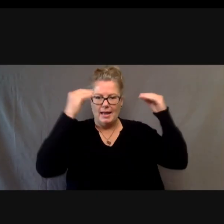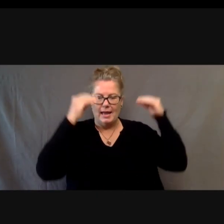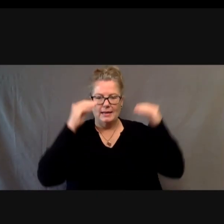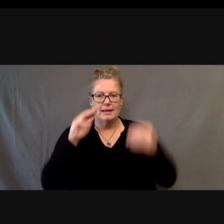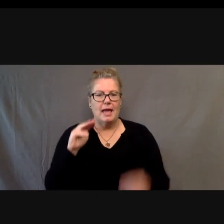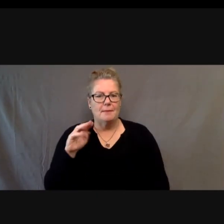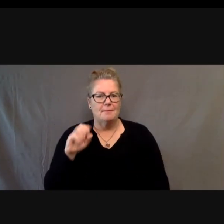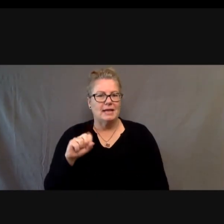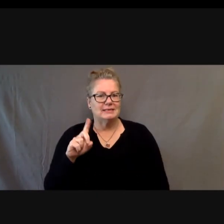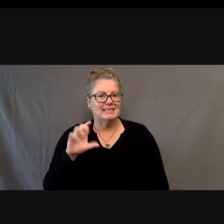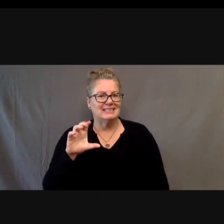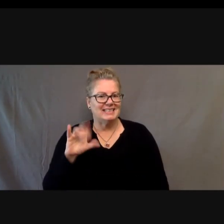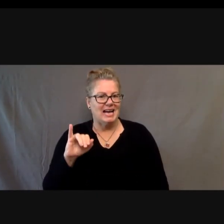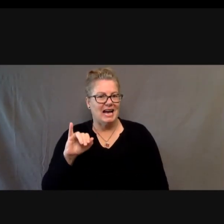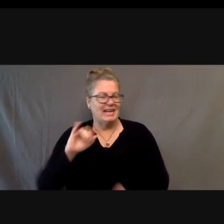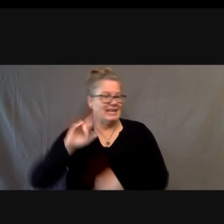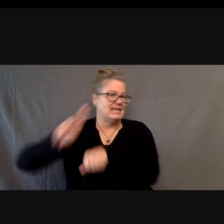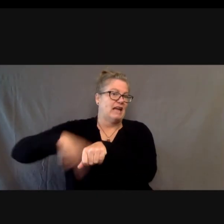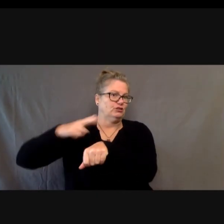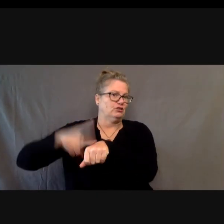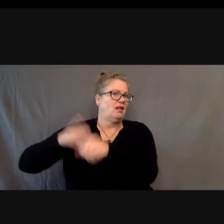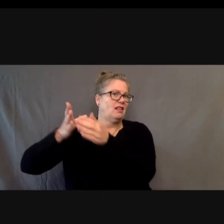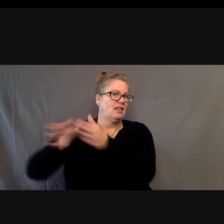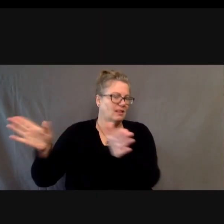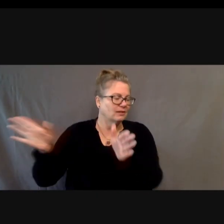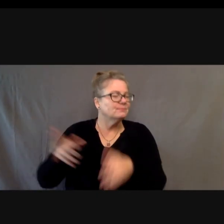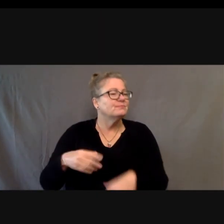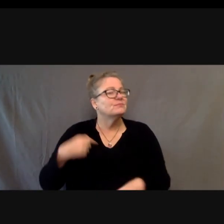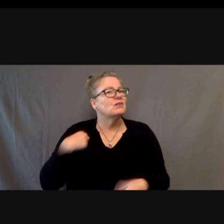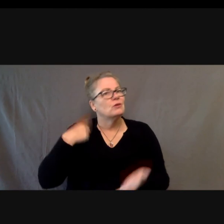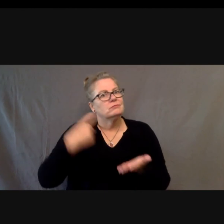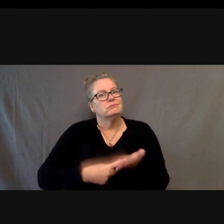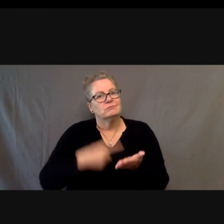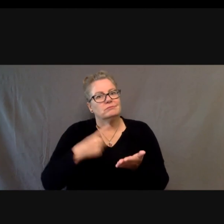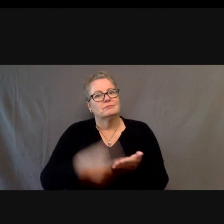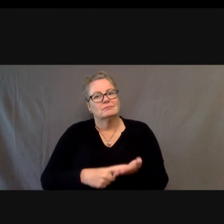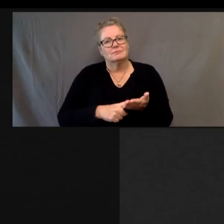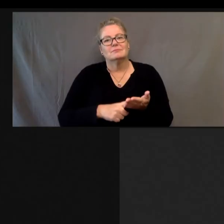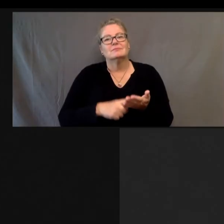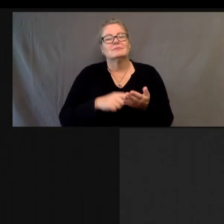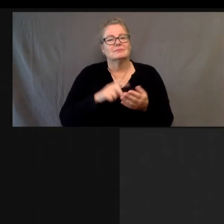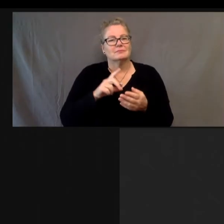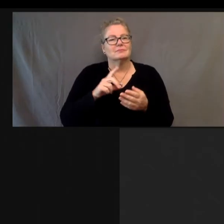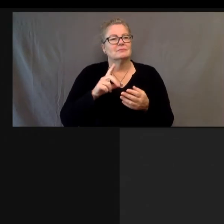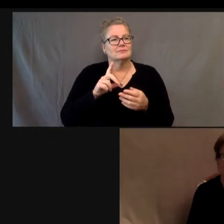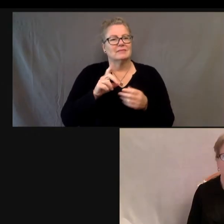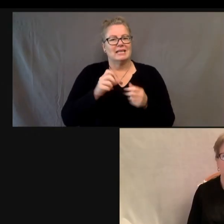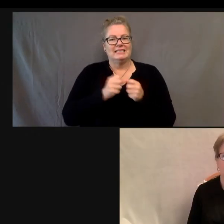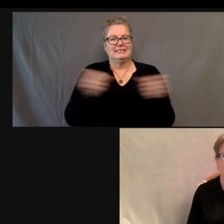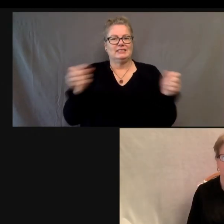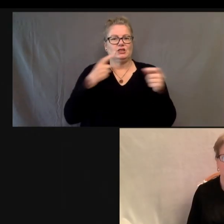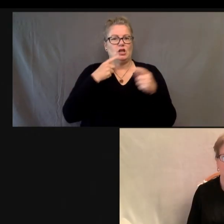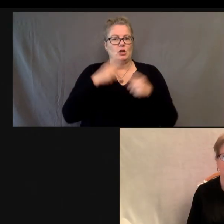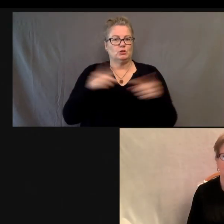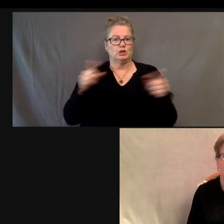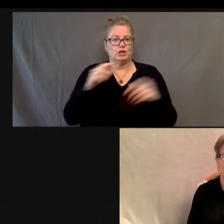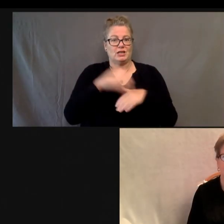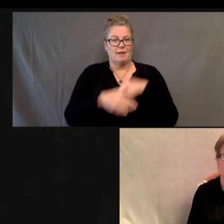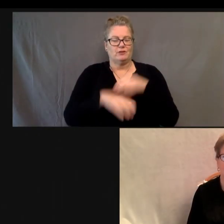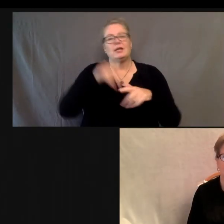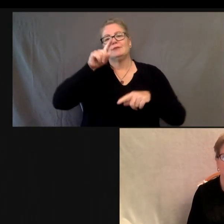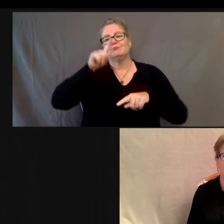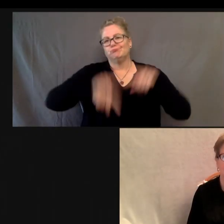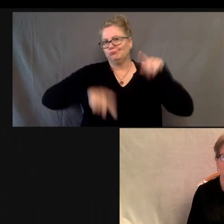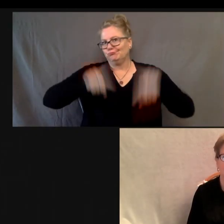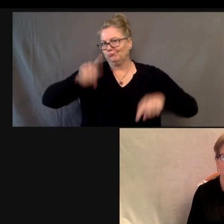And one of the things that we talk about a lot is that people have different levels of disclosure comfort, and it's definitely understanding for those who are at